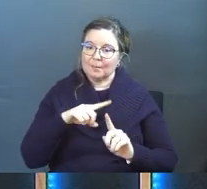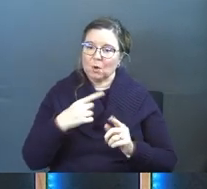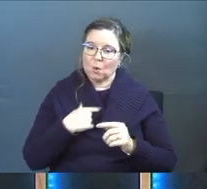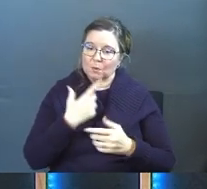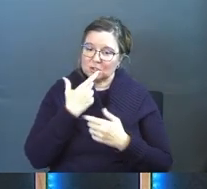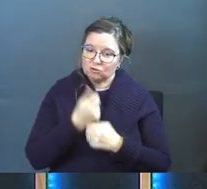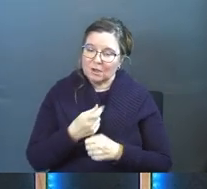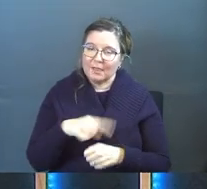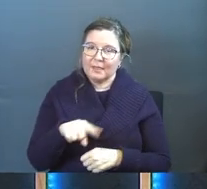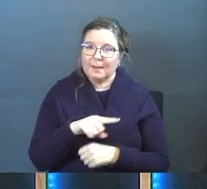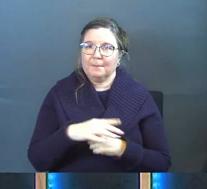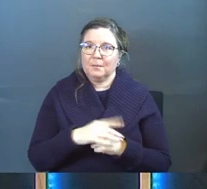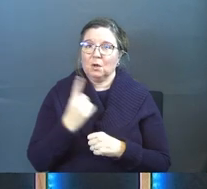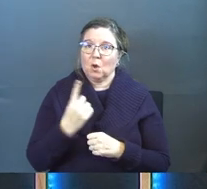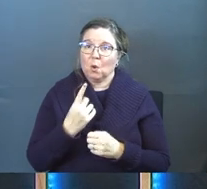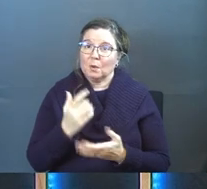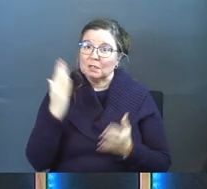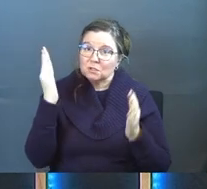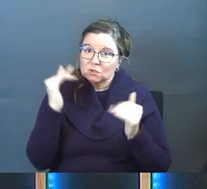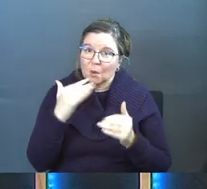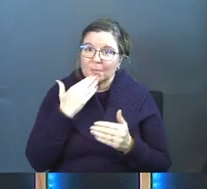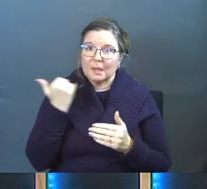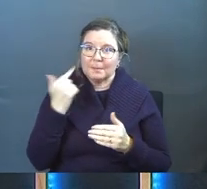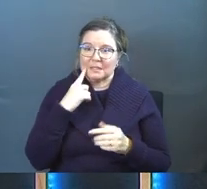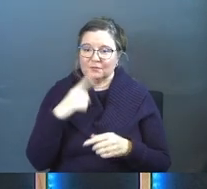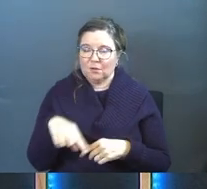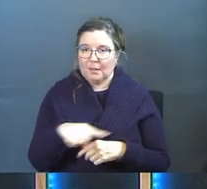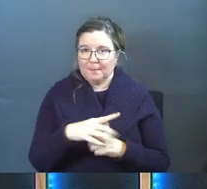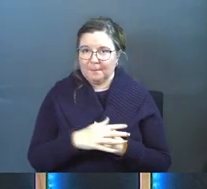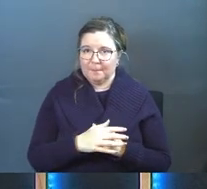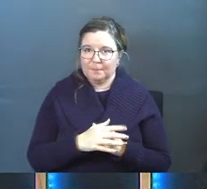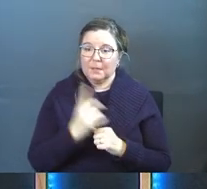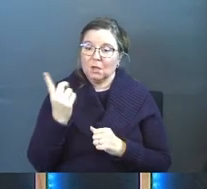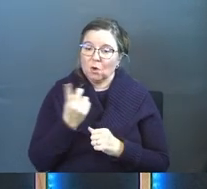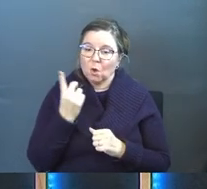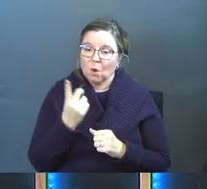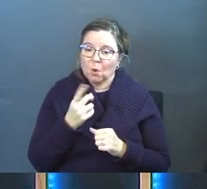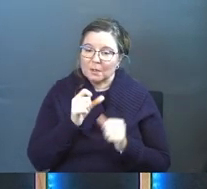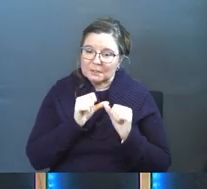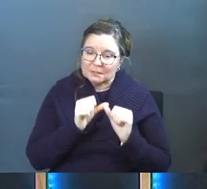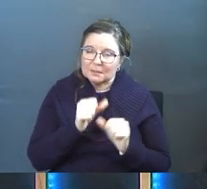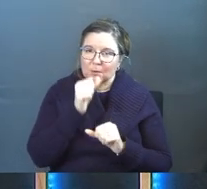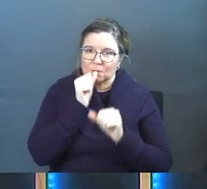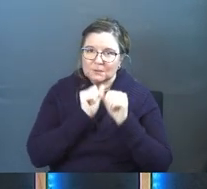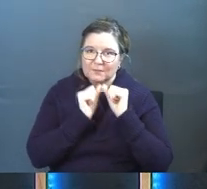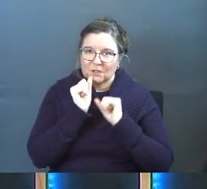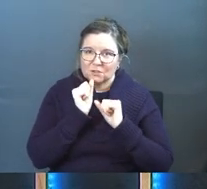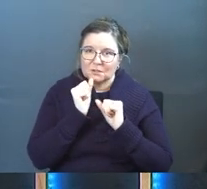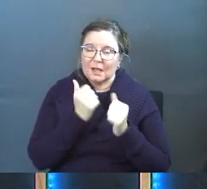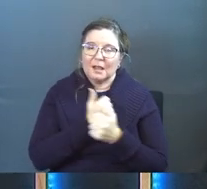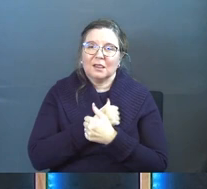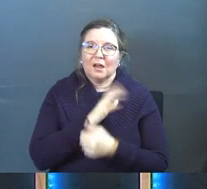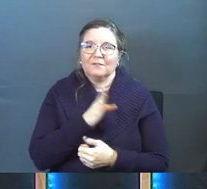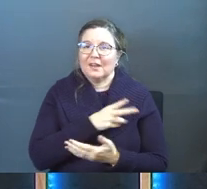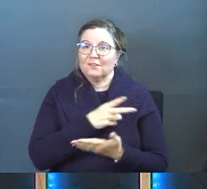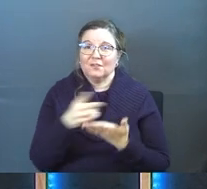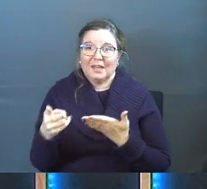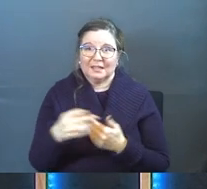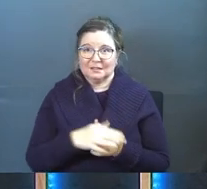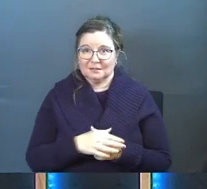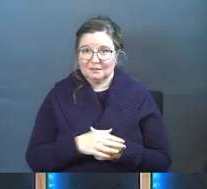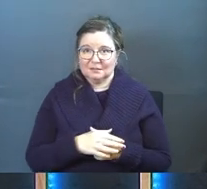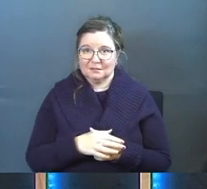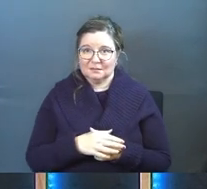It always trusts them. It always hopes the best in them. It always perseveres, and love never fails.